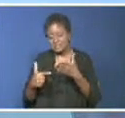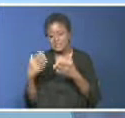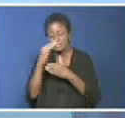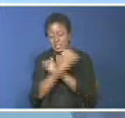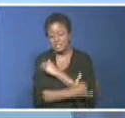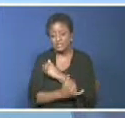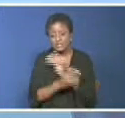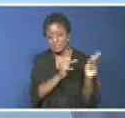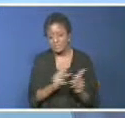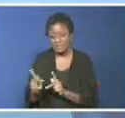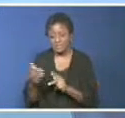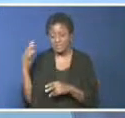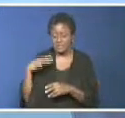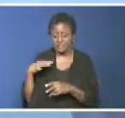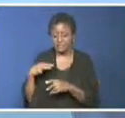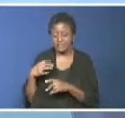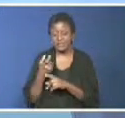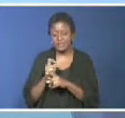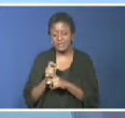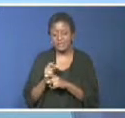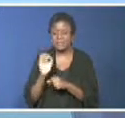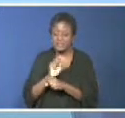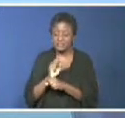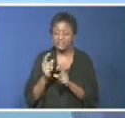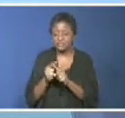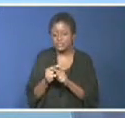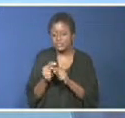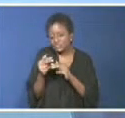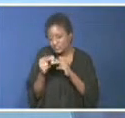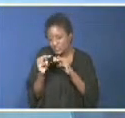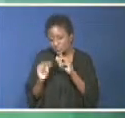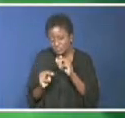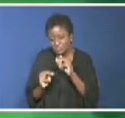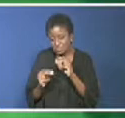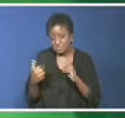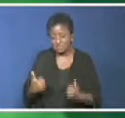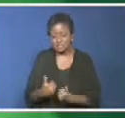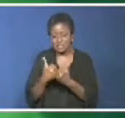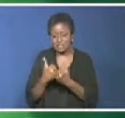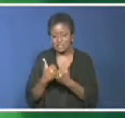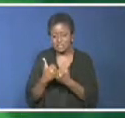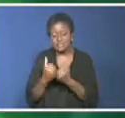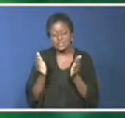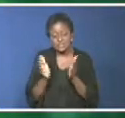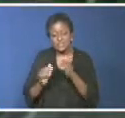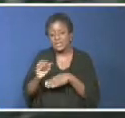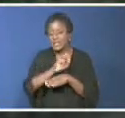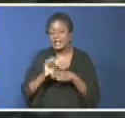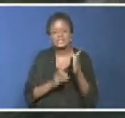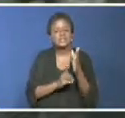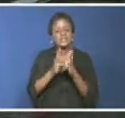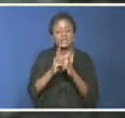to mitigate the issue through carbon credits. Here's Cleopatra Murphy. Small island developing states like the Bahamas continue